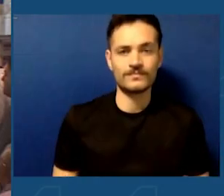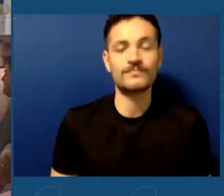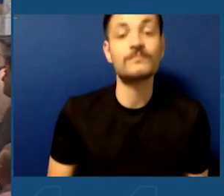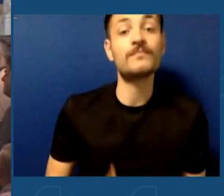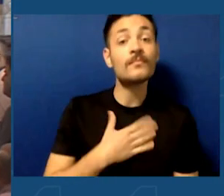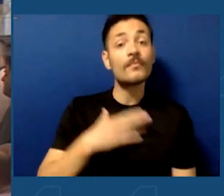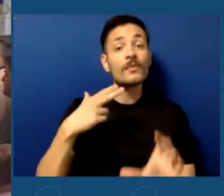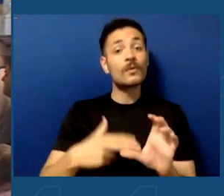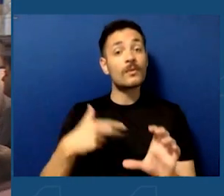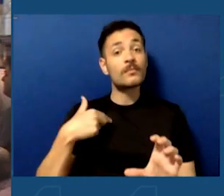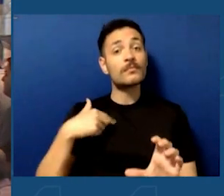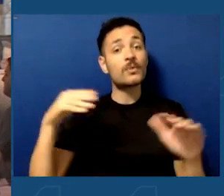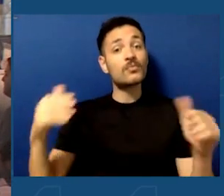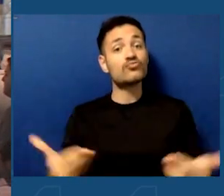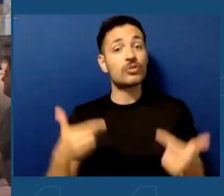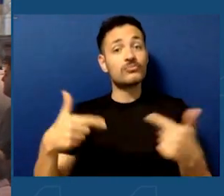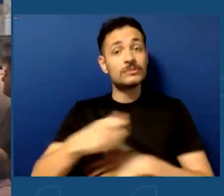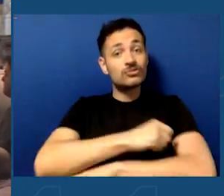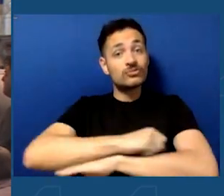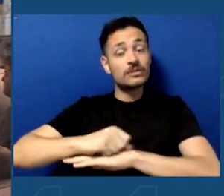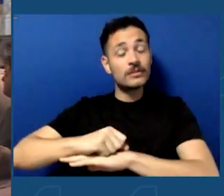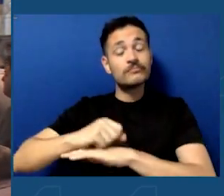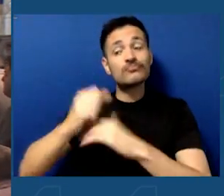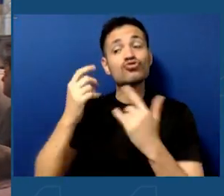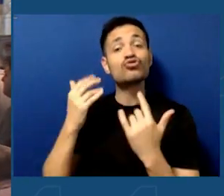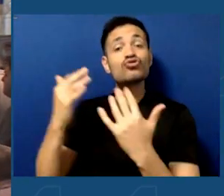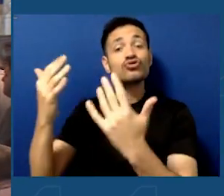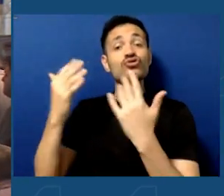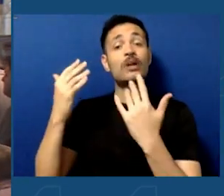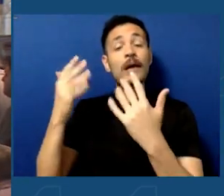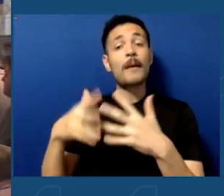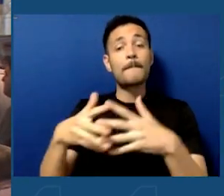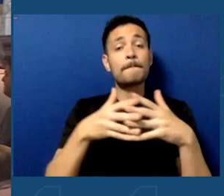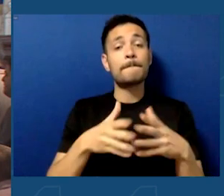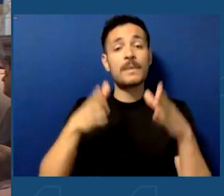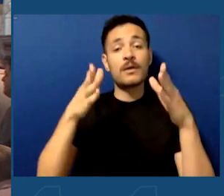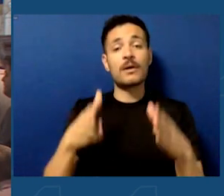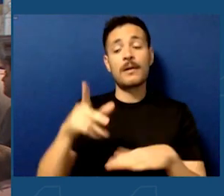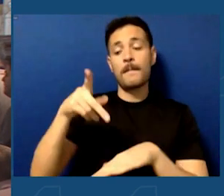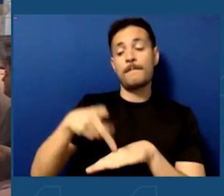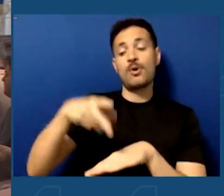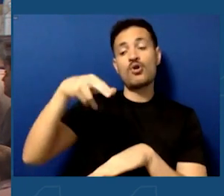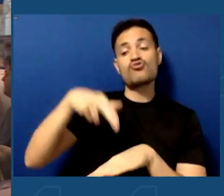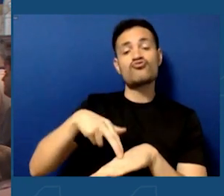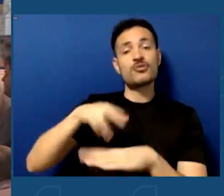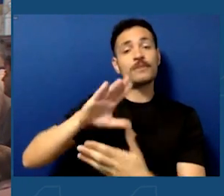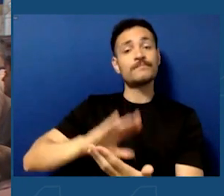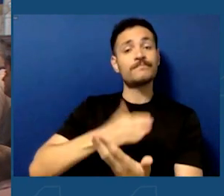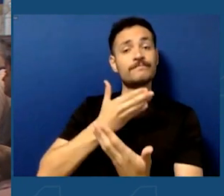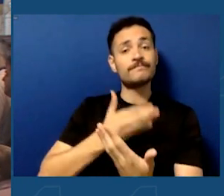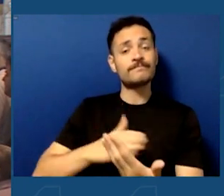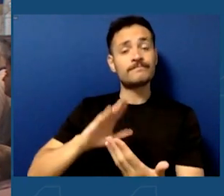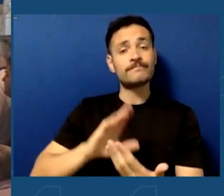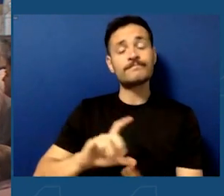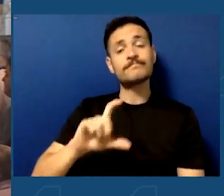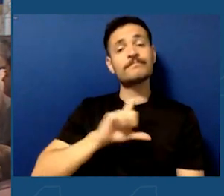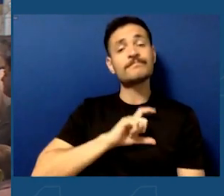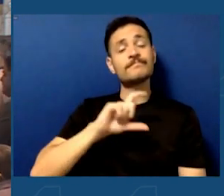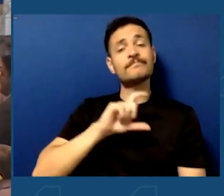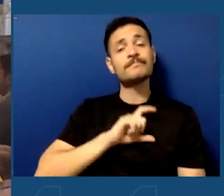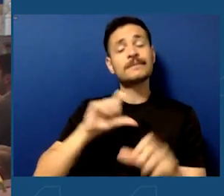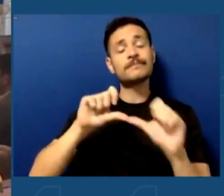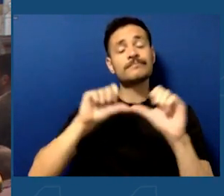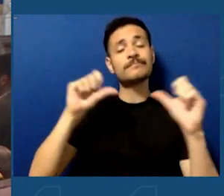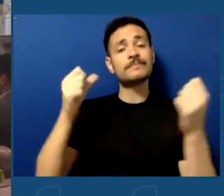to the stage to sing the American Puerto Rican National Hymn, the president of the Latino Courts Officer Society, Jessica Hernandez.